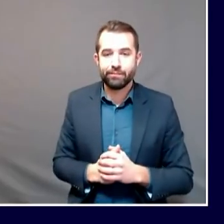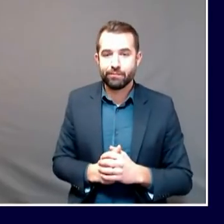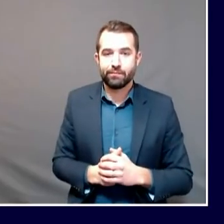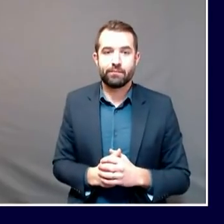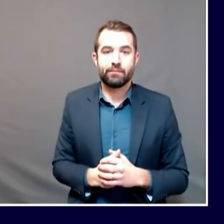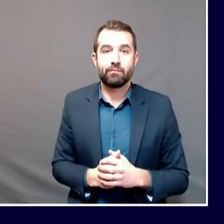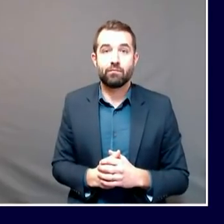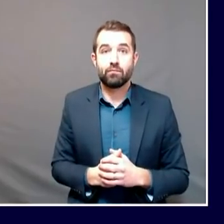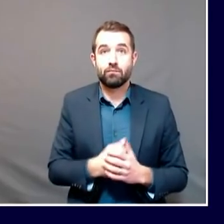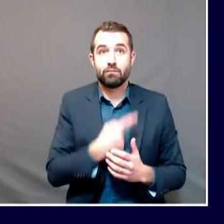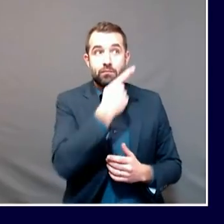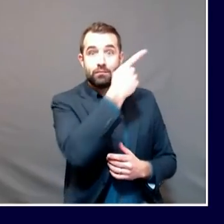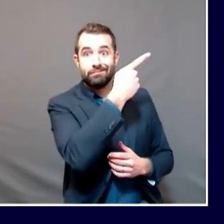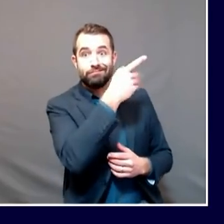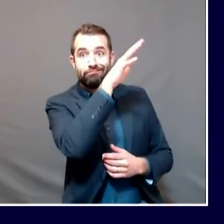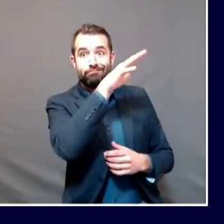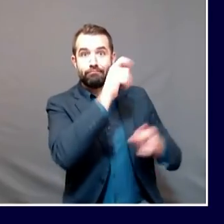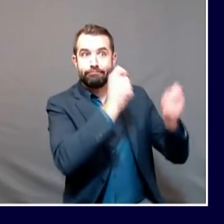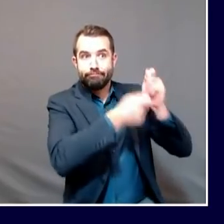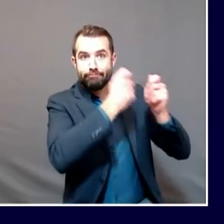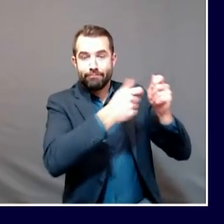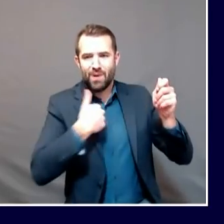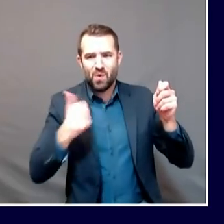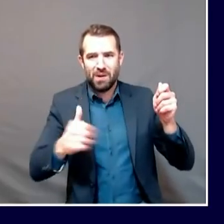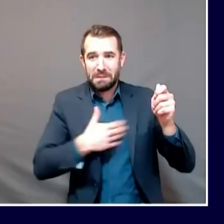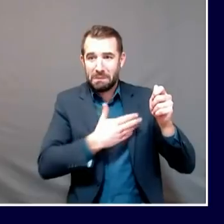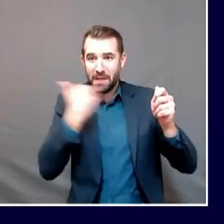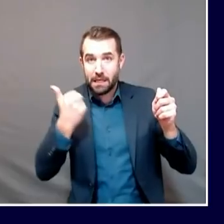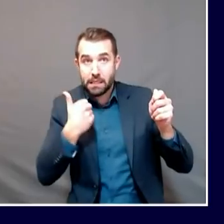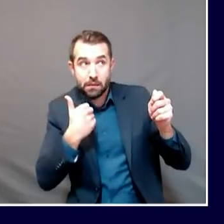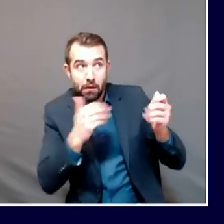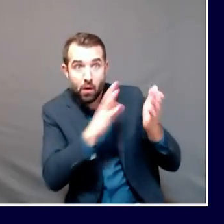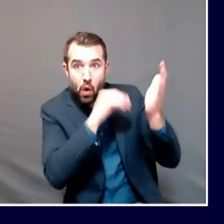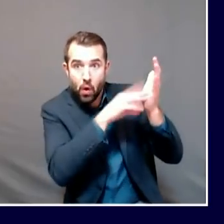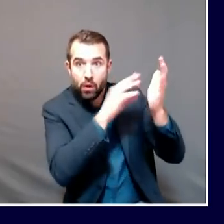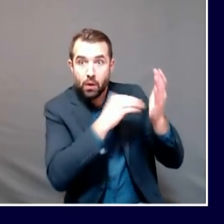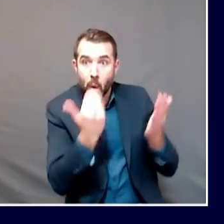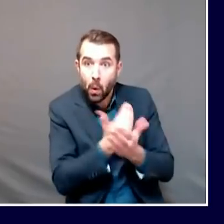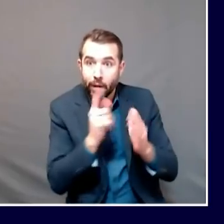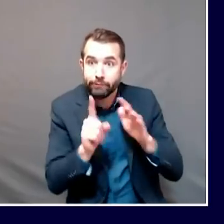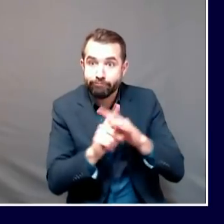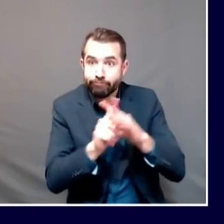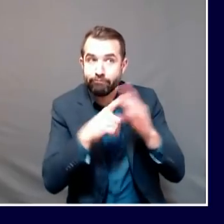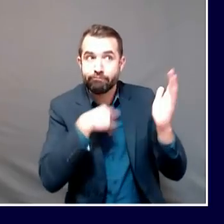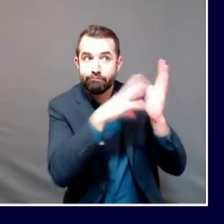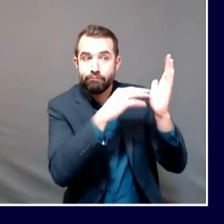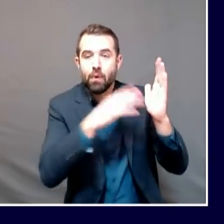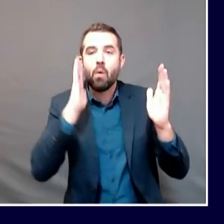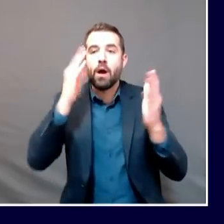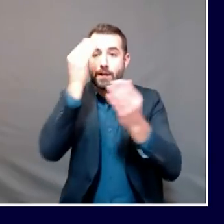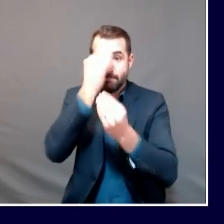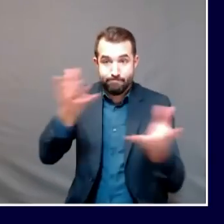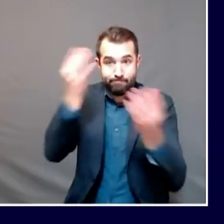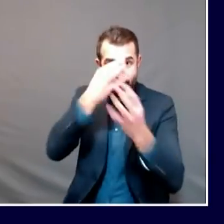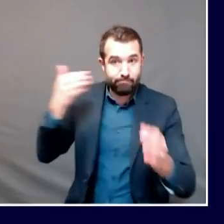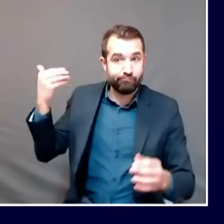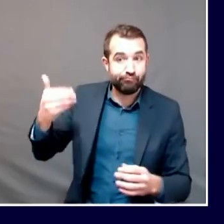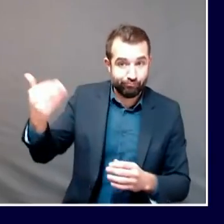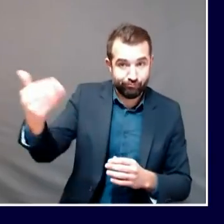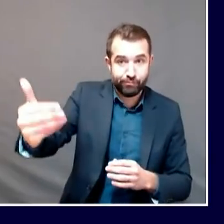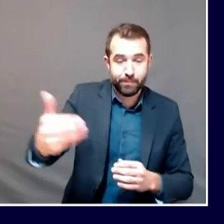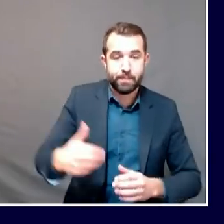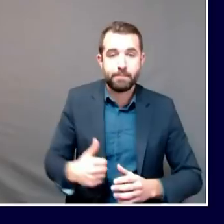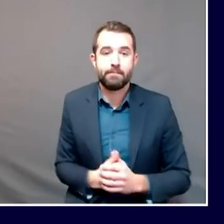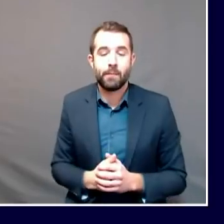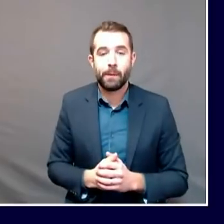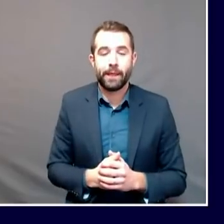our best. I will endeavor to do my best to answer those from time to time. But what I would ask everyone to do is to do the things